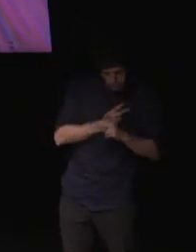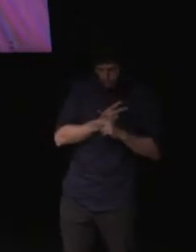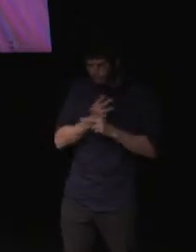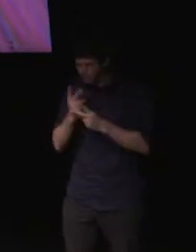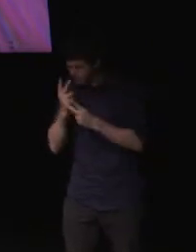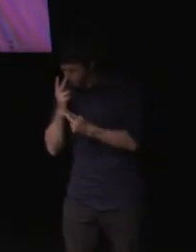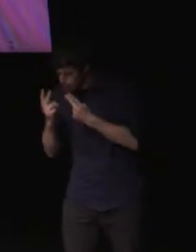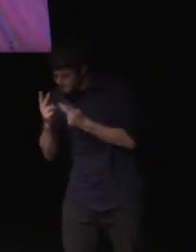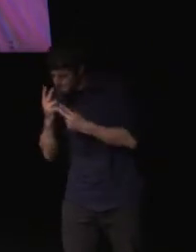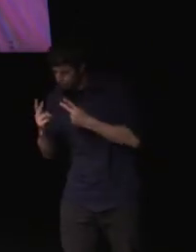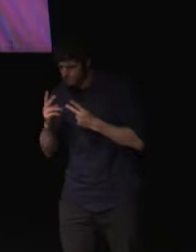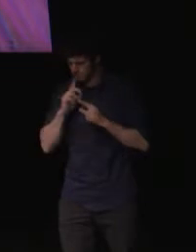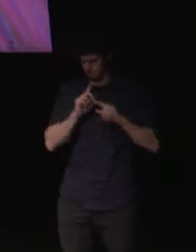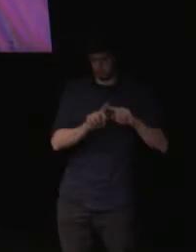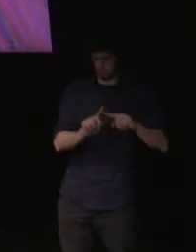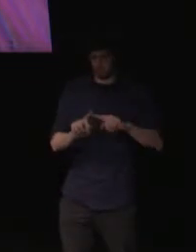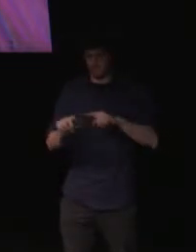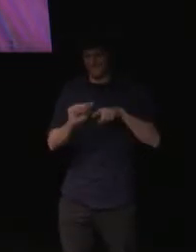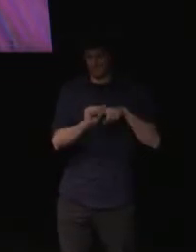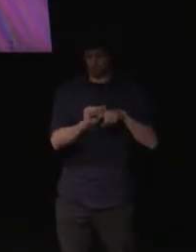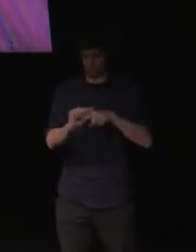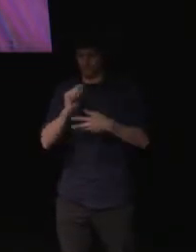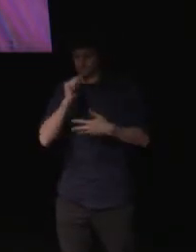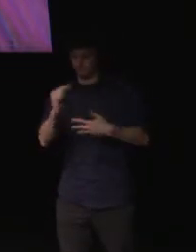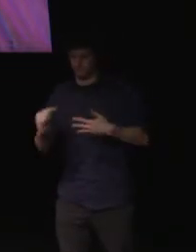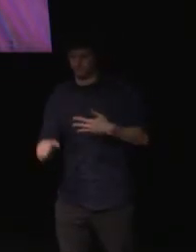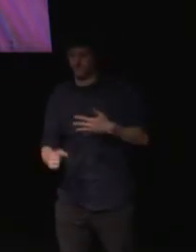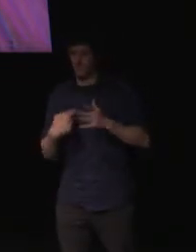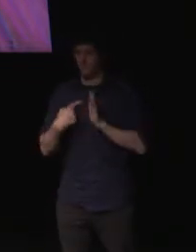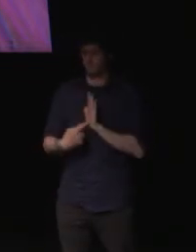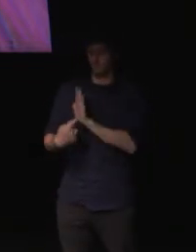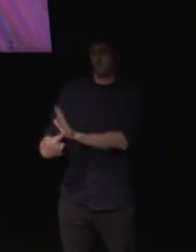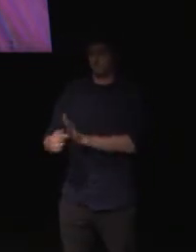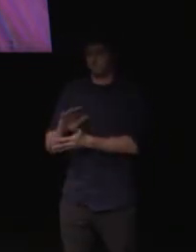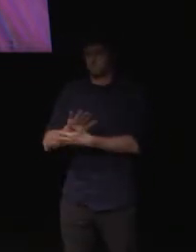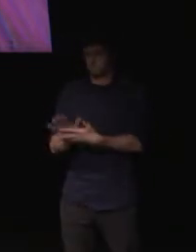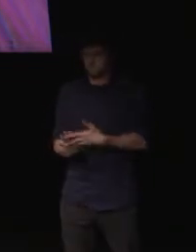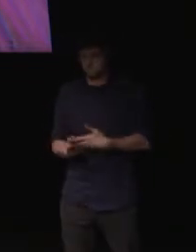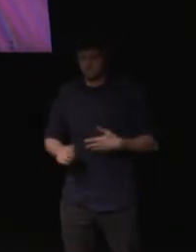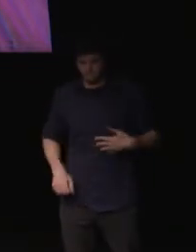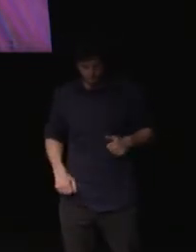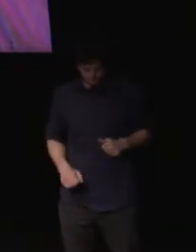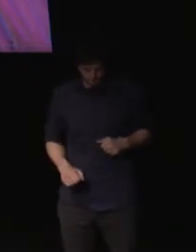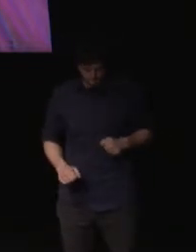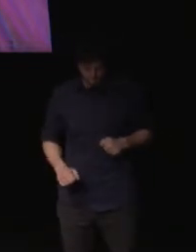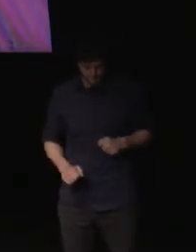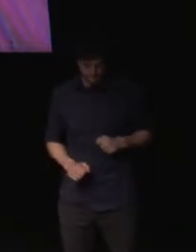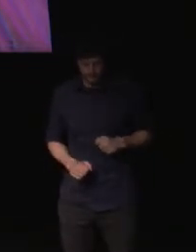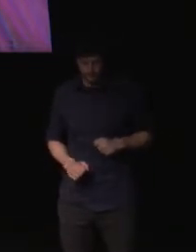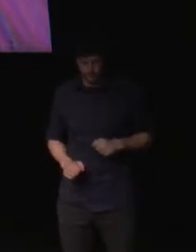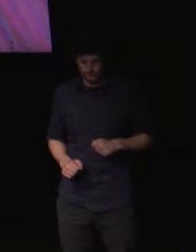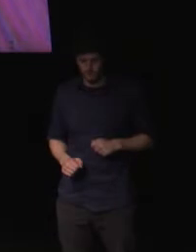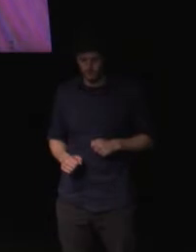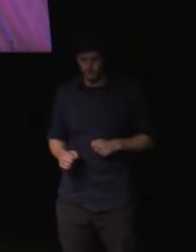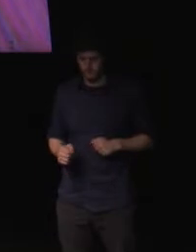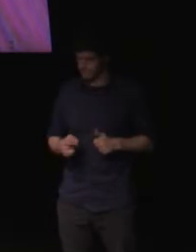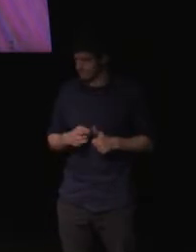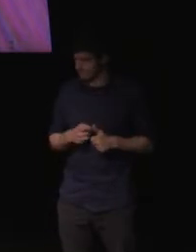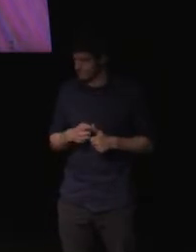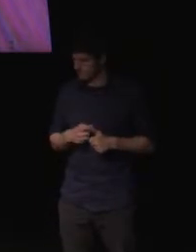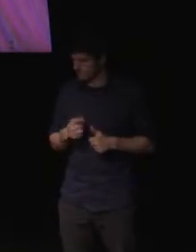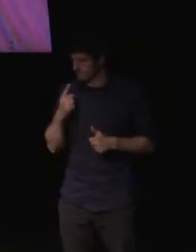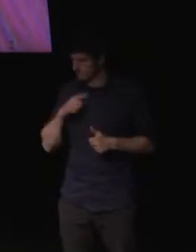like that. So I'll take you through a few of these just so you can kind of get the idea of what we're looking at. Now, he's going to have to kind of figure out, like for this one